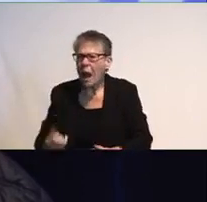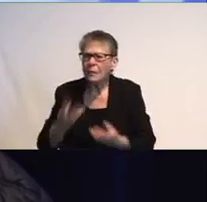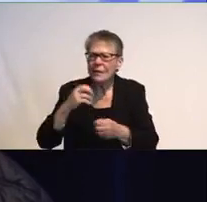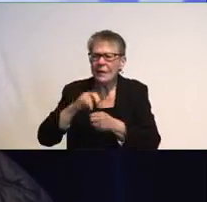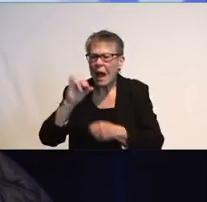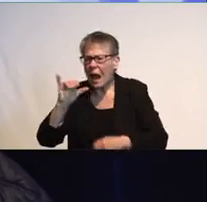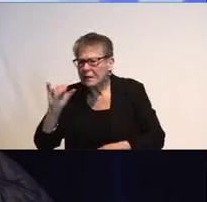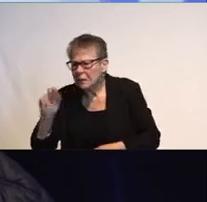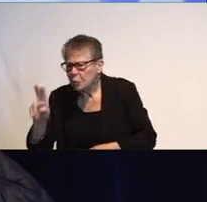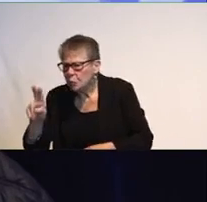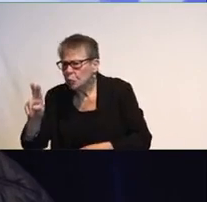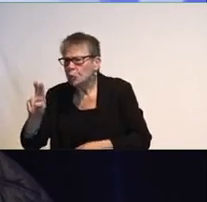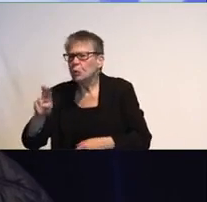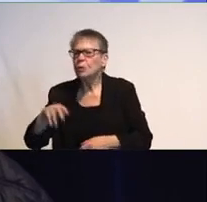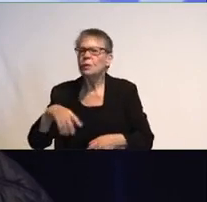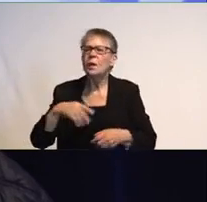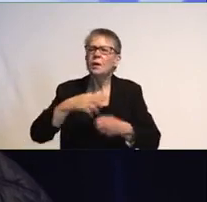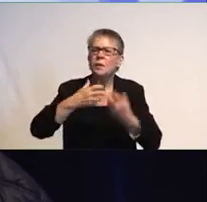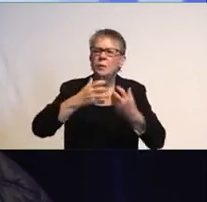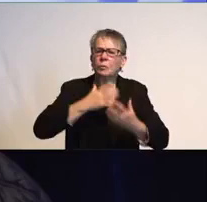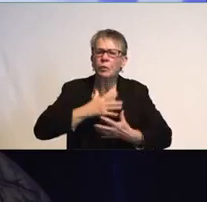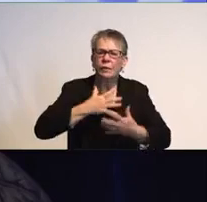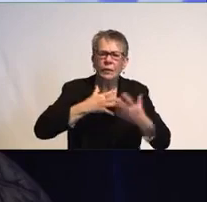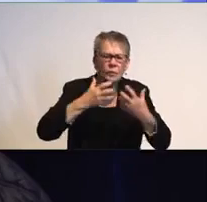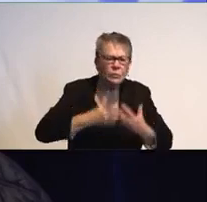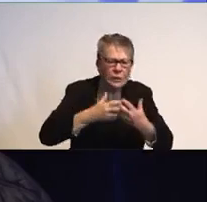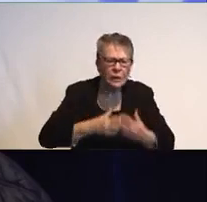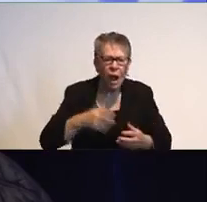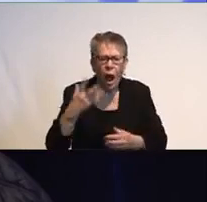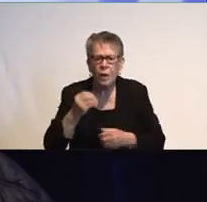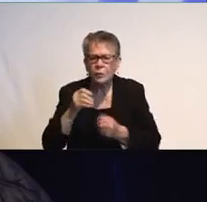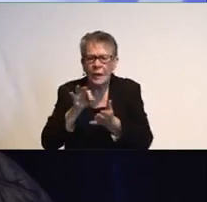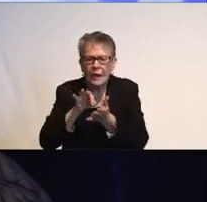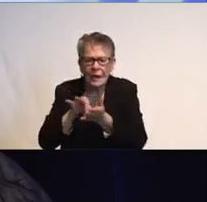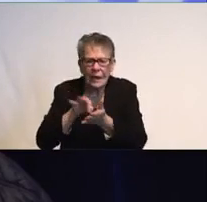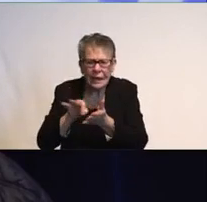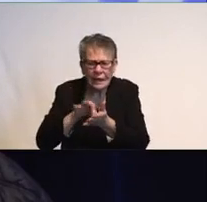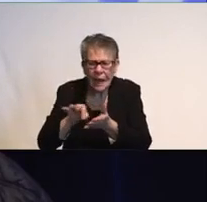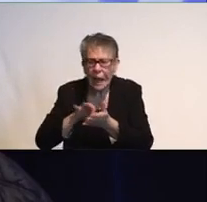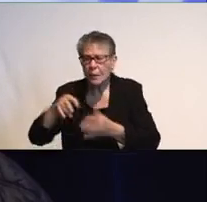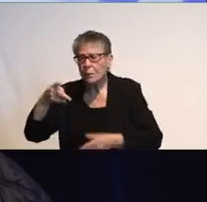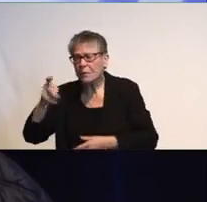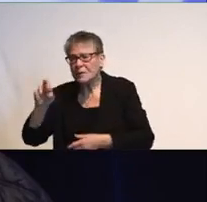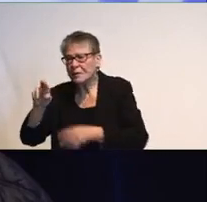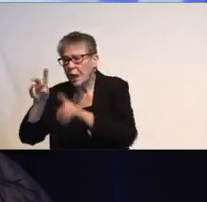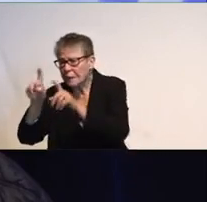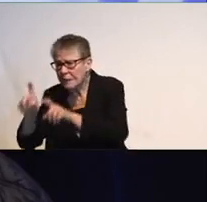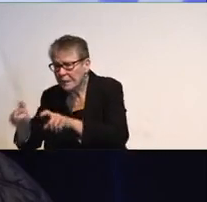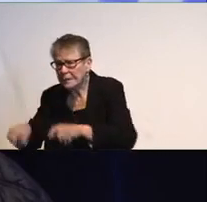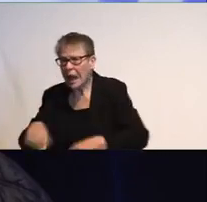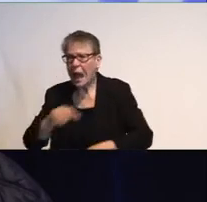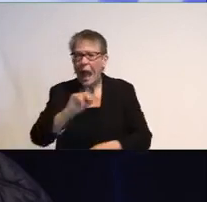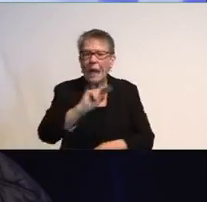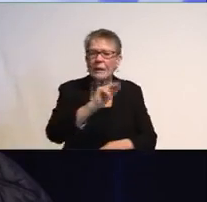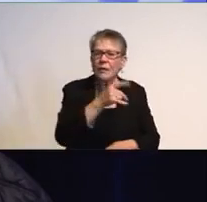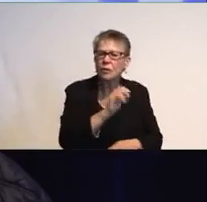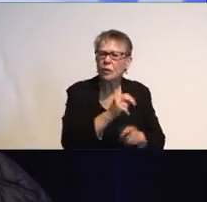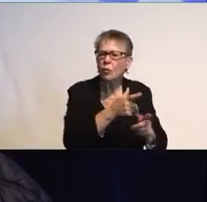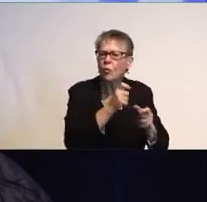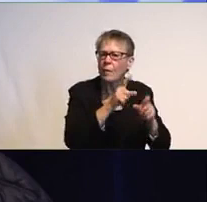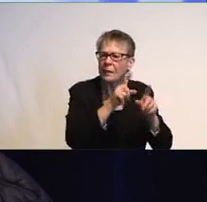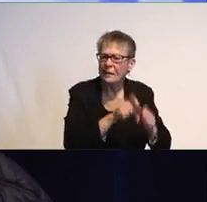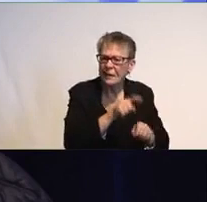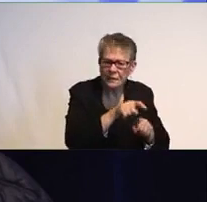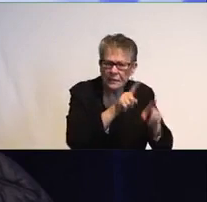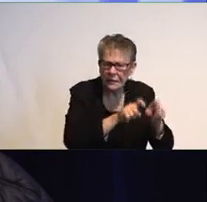admissions, new PCR and antigen cases, as well as the rate of transmission. We are seeing significant